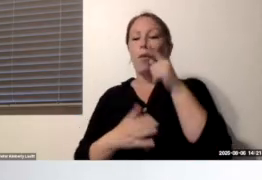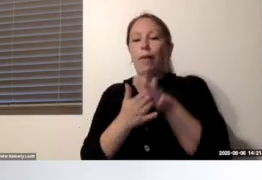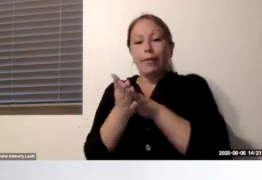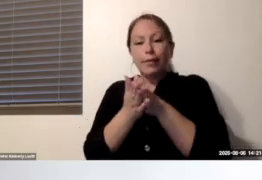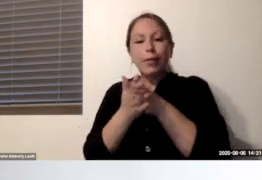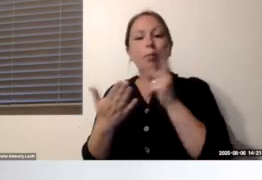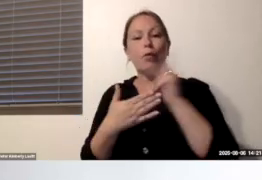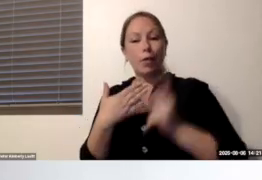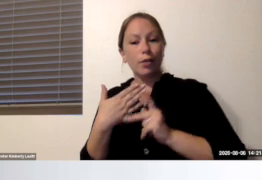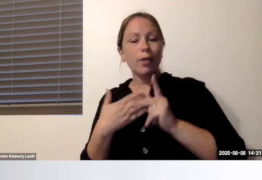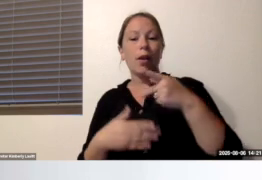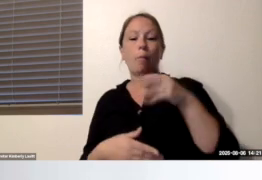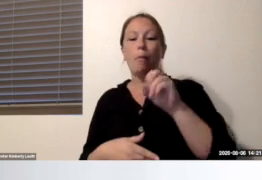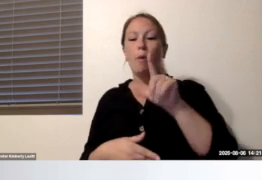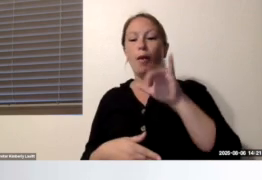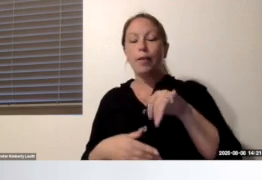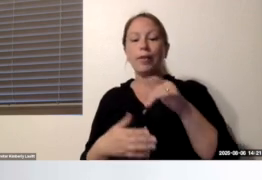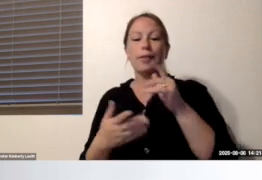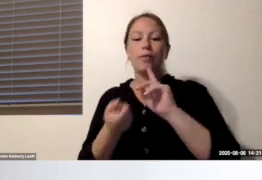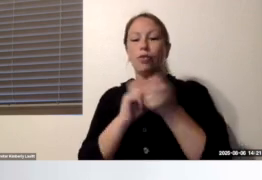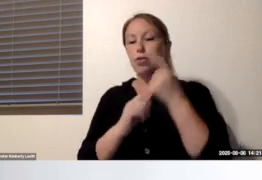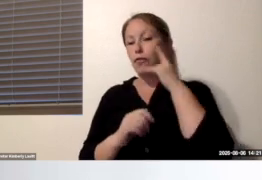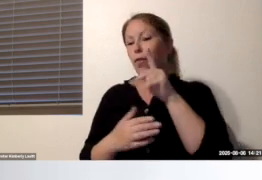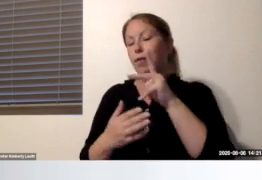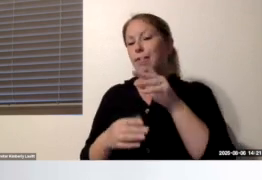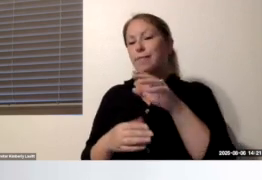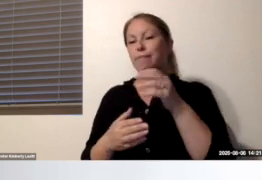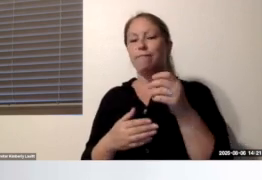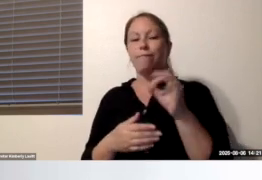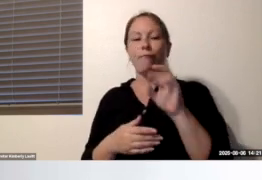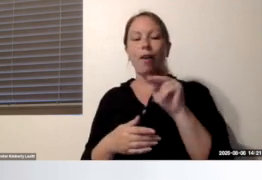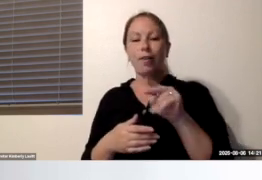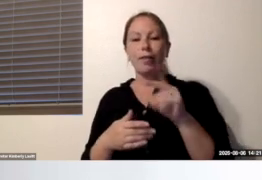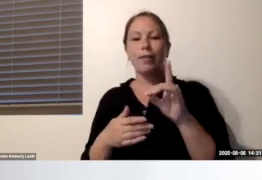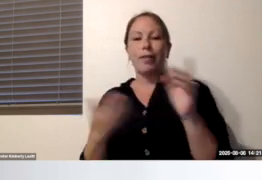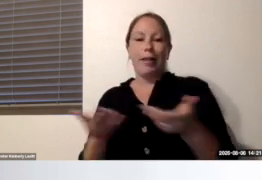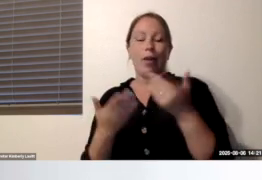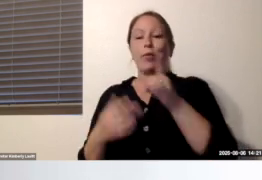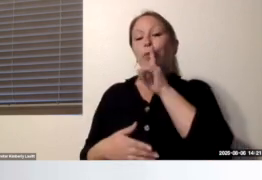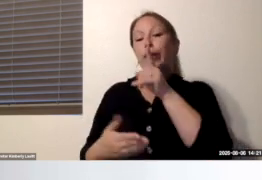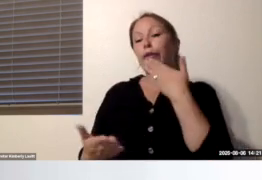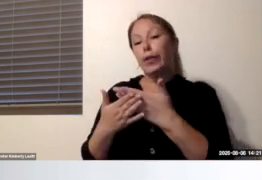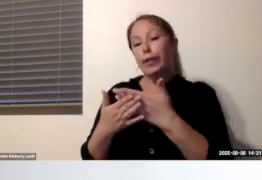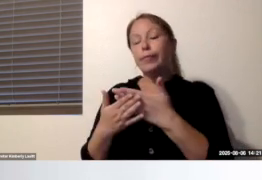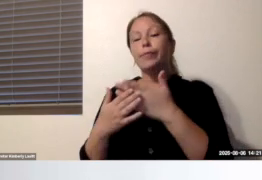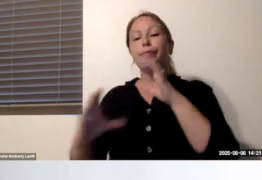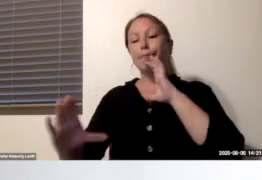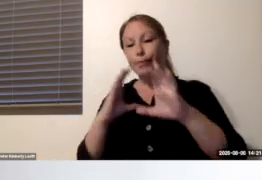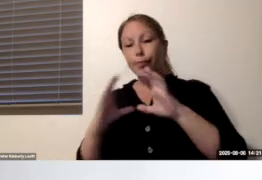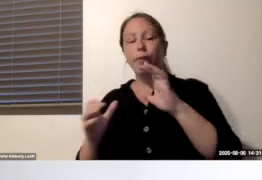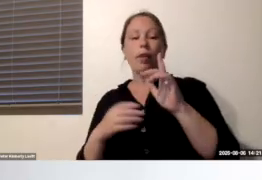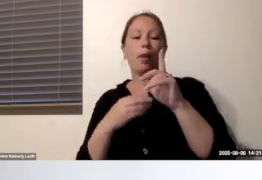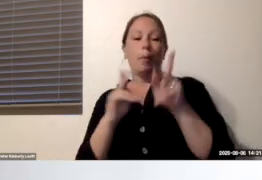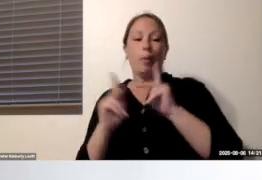and potential policy changes for this funding plan year. I think we had a really good discussion on program alignment, and we appreciate all of you who brought